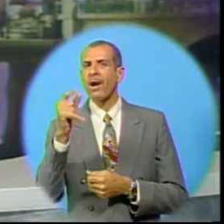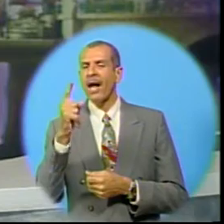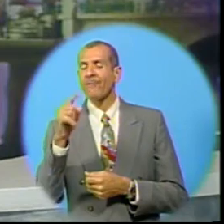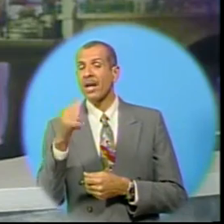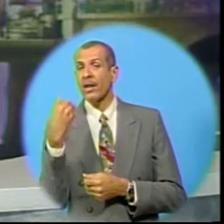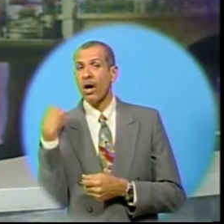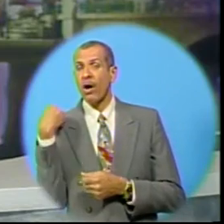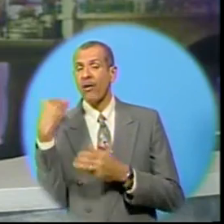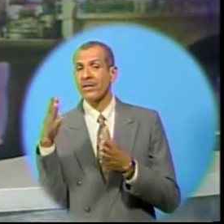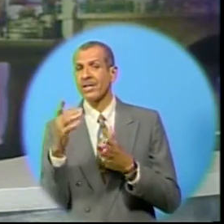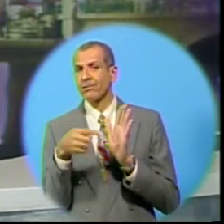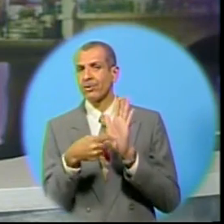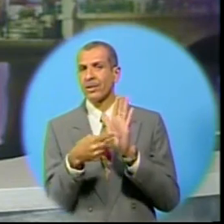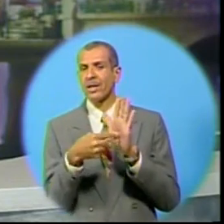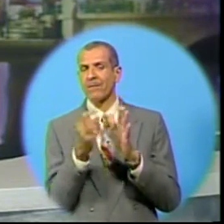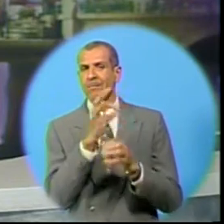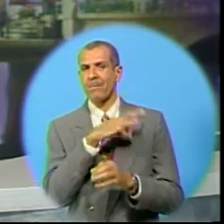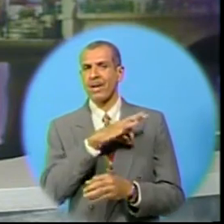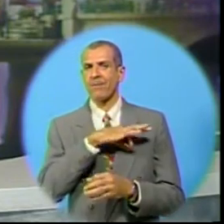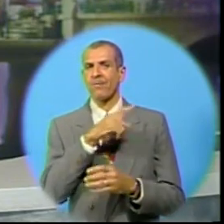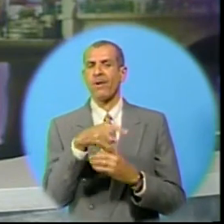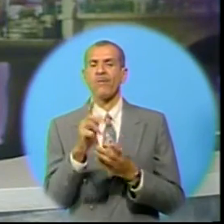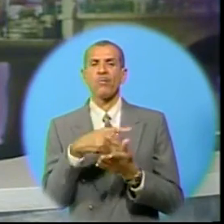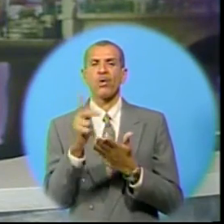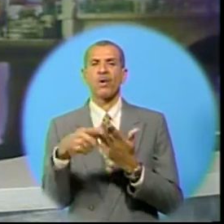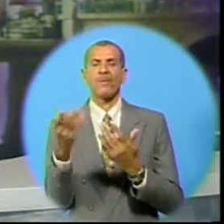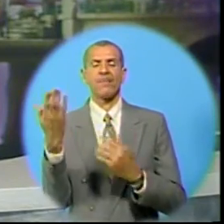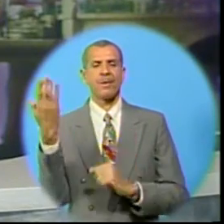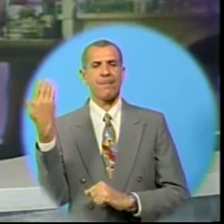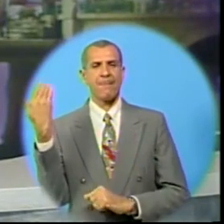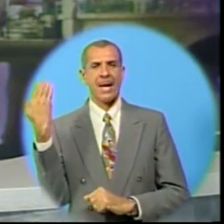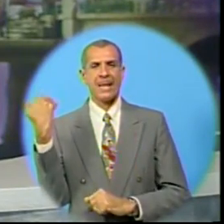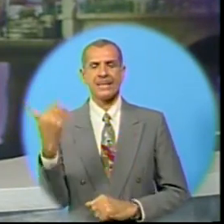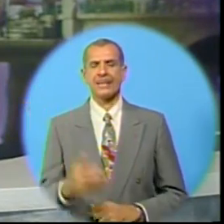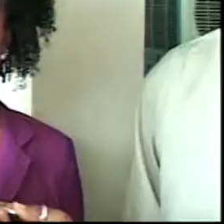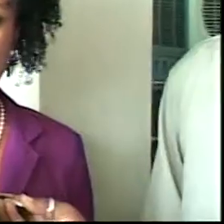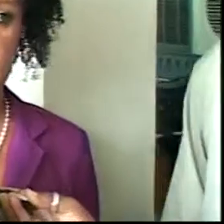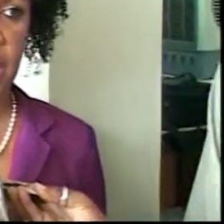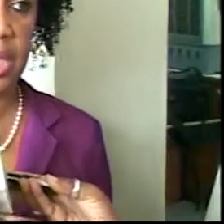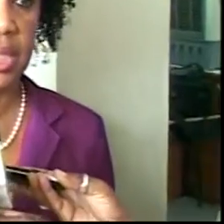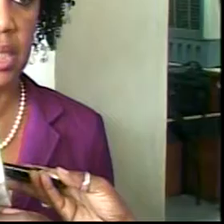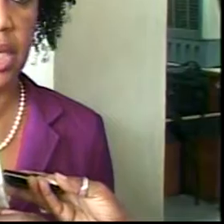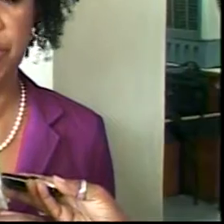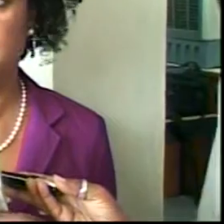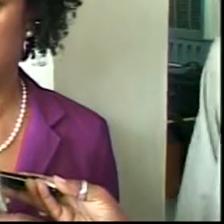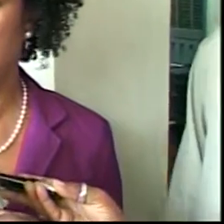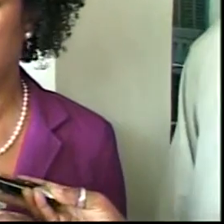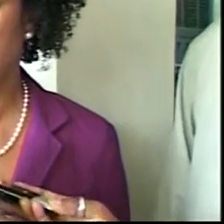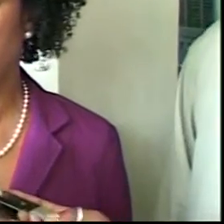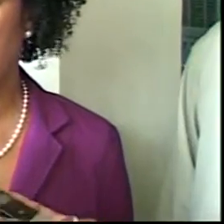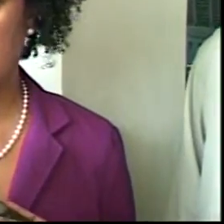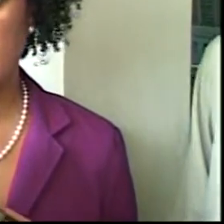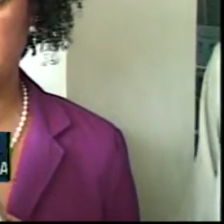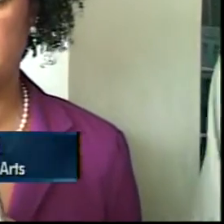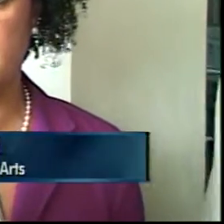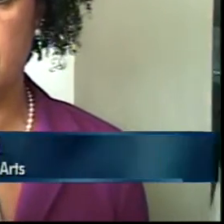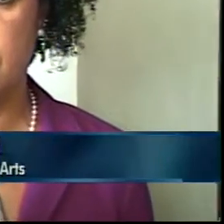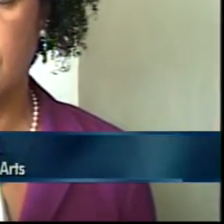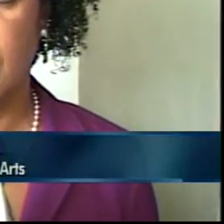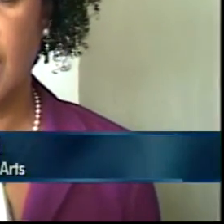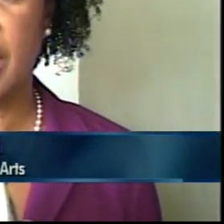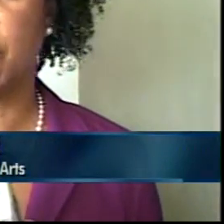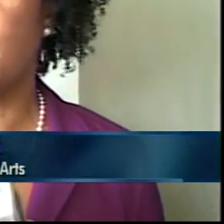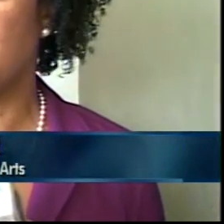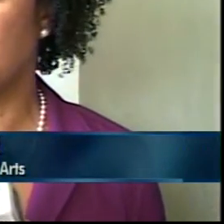officers highlighted some of the benefits reaped from the program in the past. We do witness improved reading